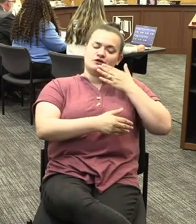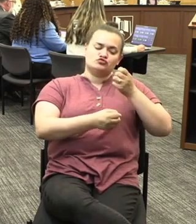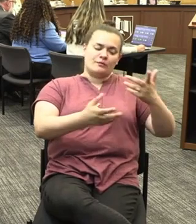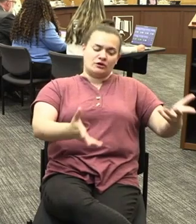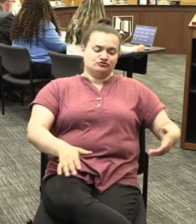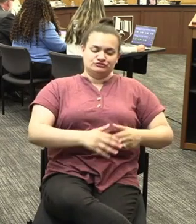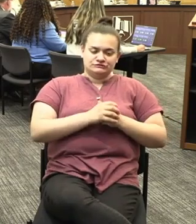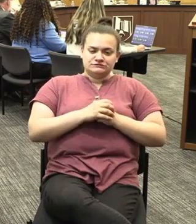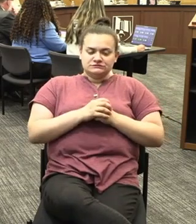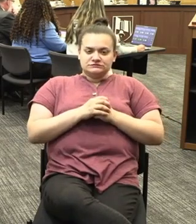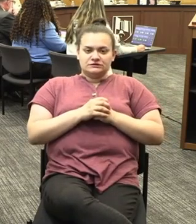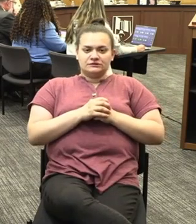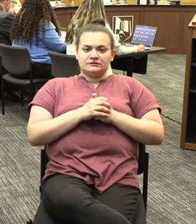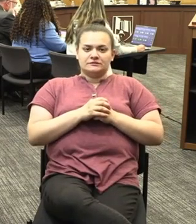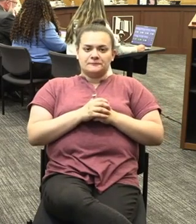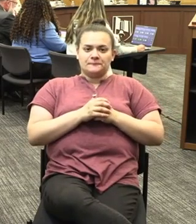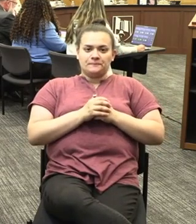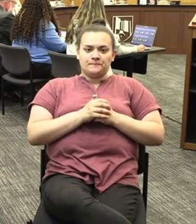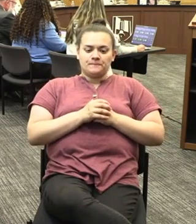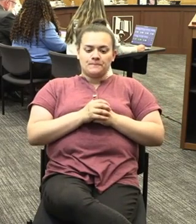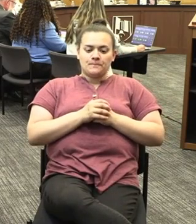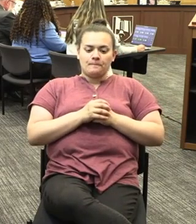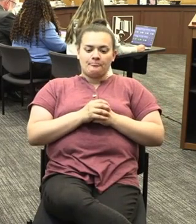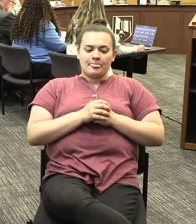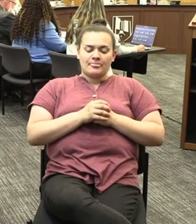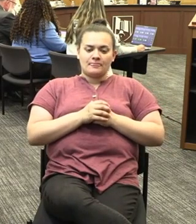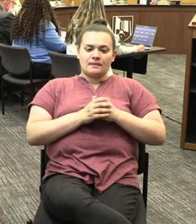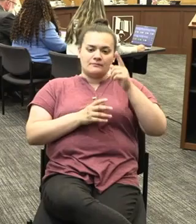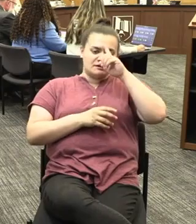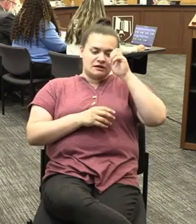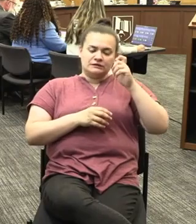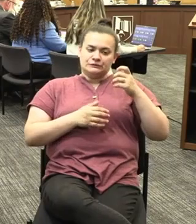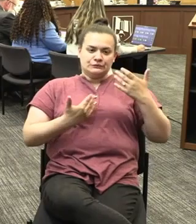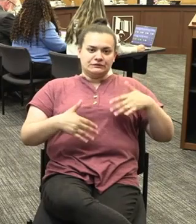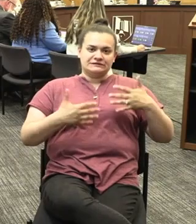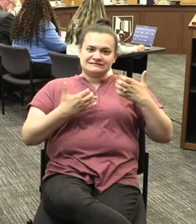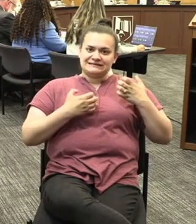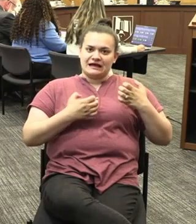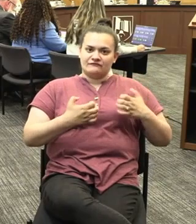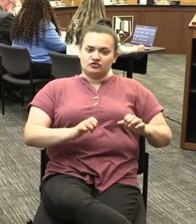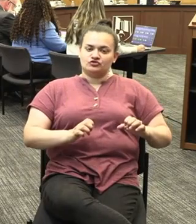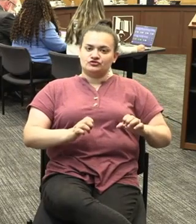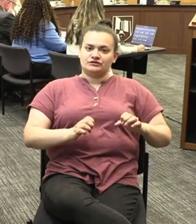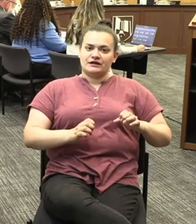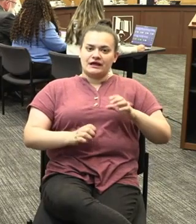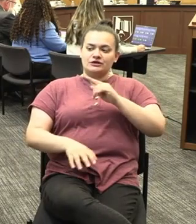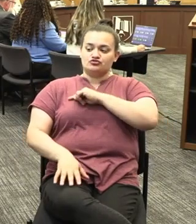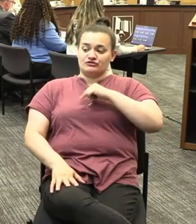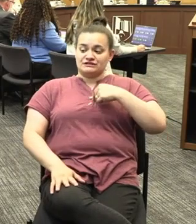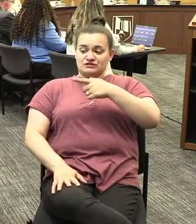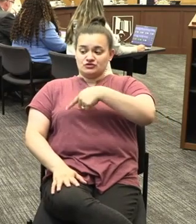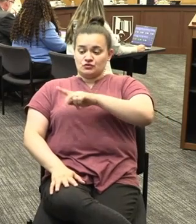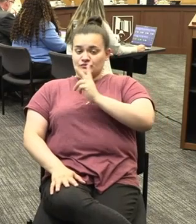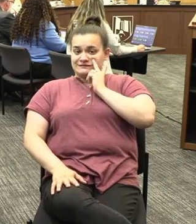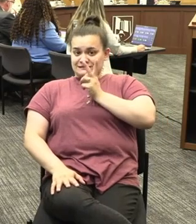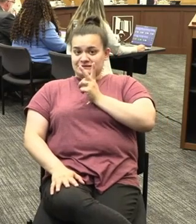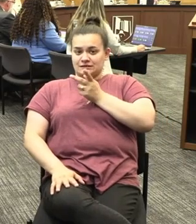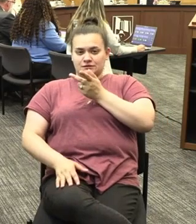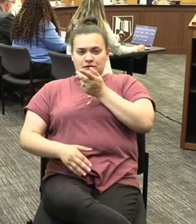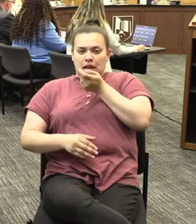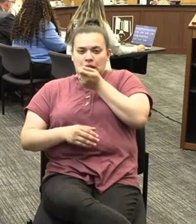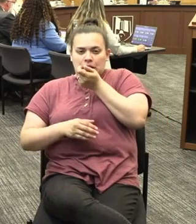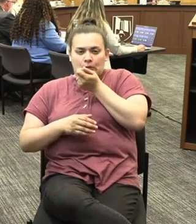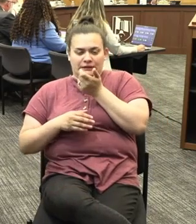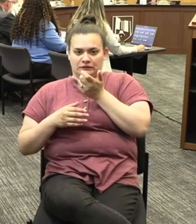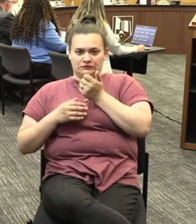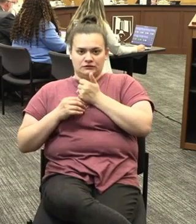truly, because it is a huge effort. And as trustees, we only see a part of it. We